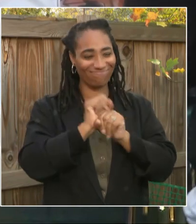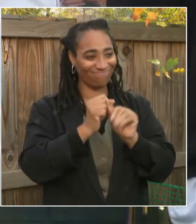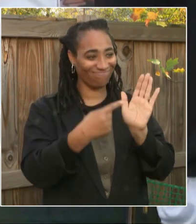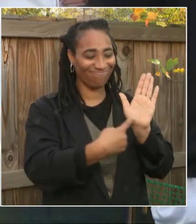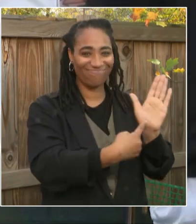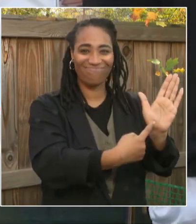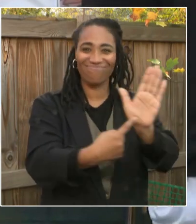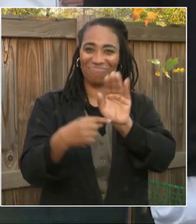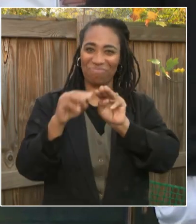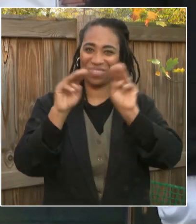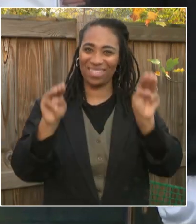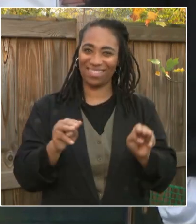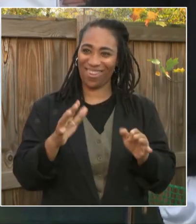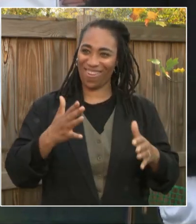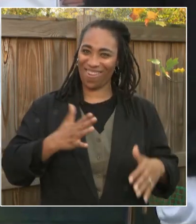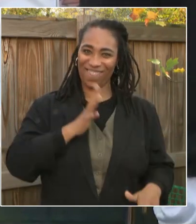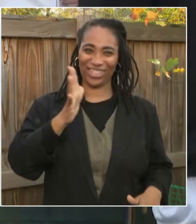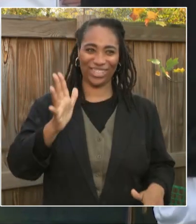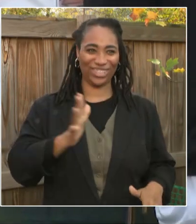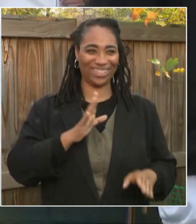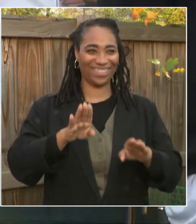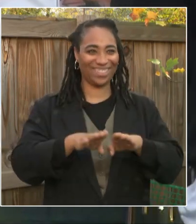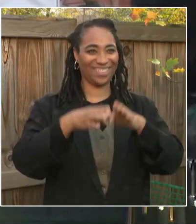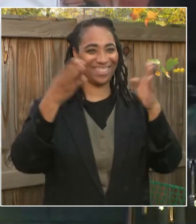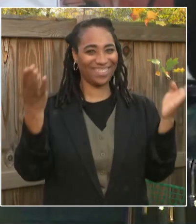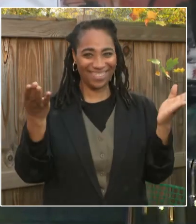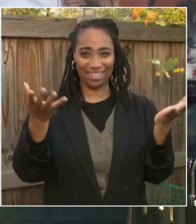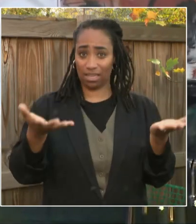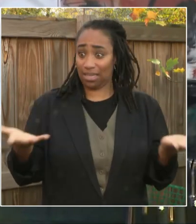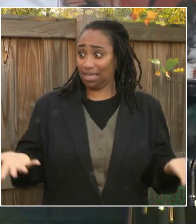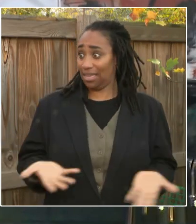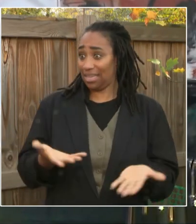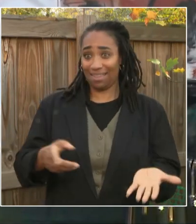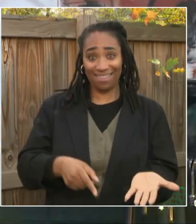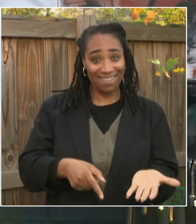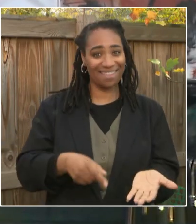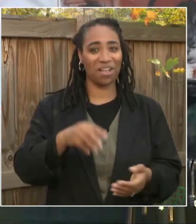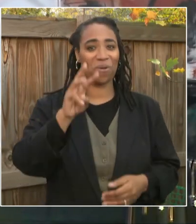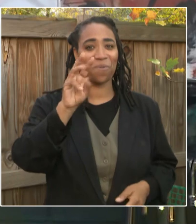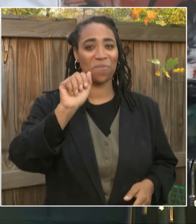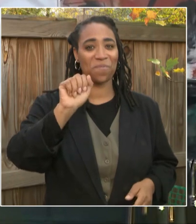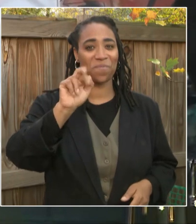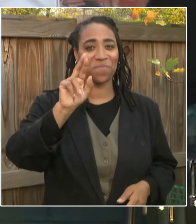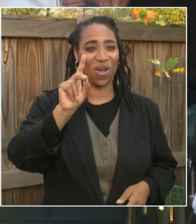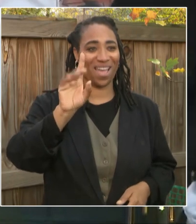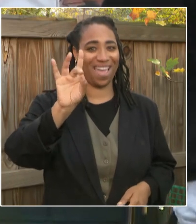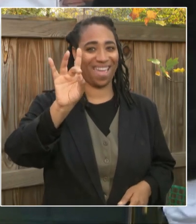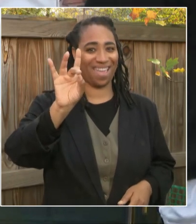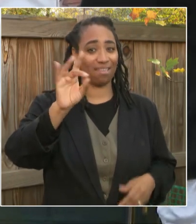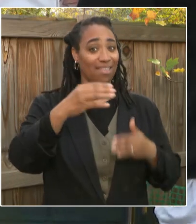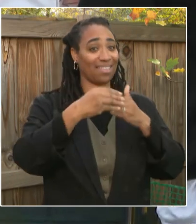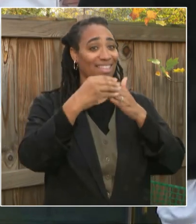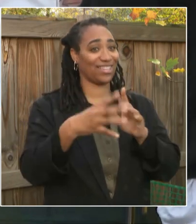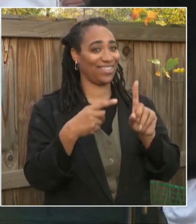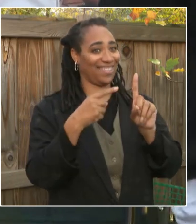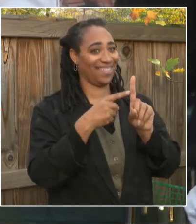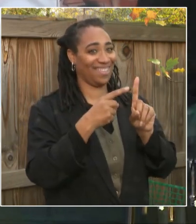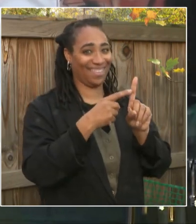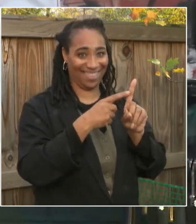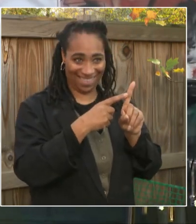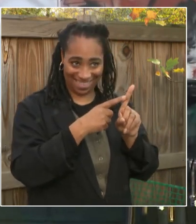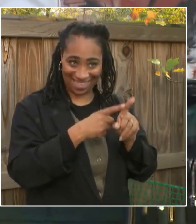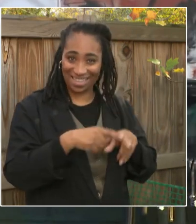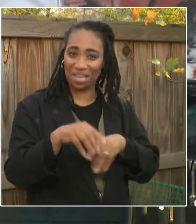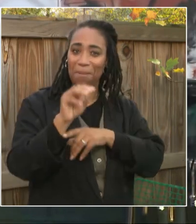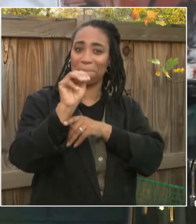8, including Mayor for Life Marion Barry, as well as the founders and supporters behind this museum. We acknowledge the generations